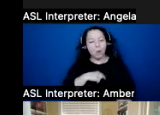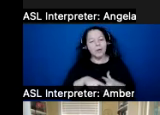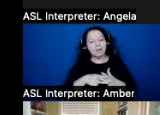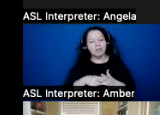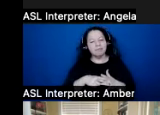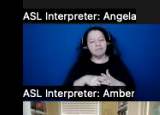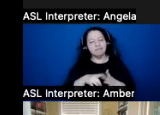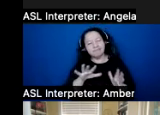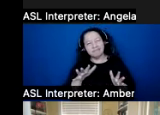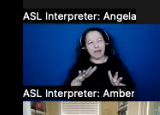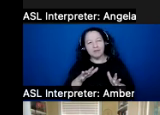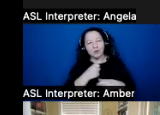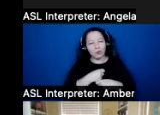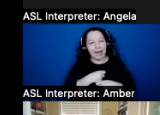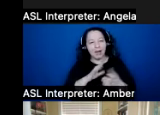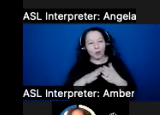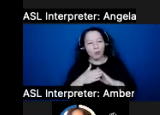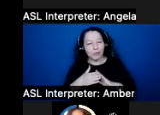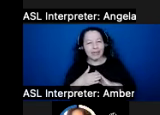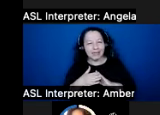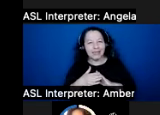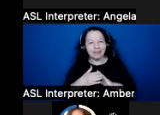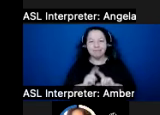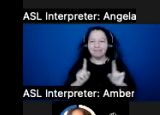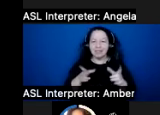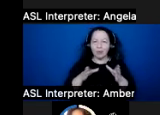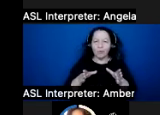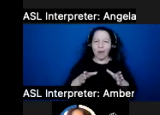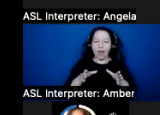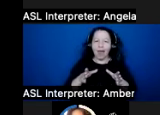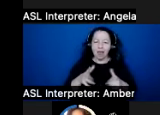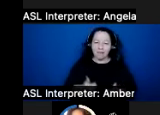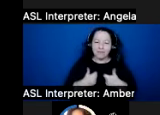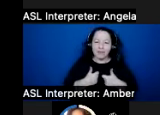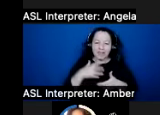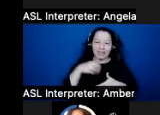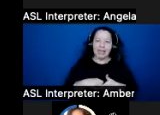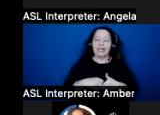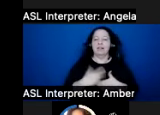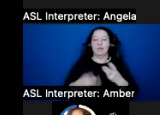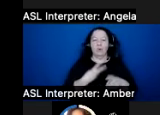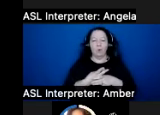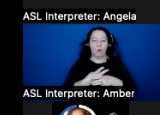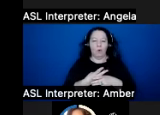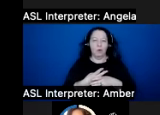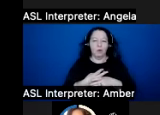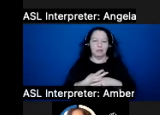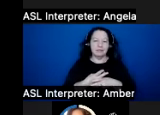kind of start to create community, and it is a different way of being, a different way of operating in the